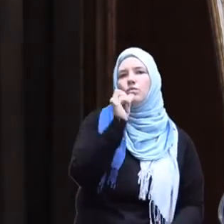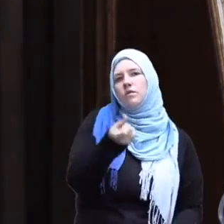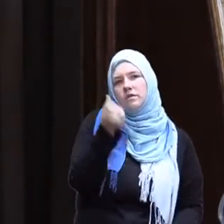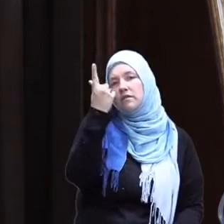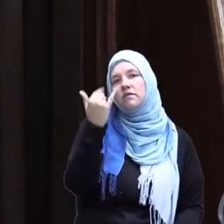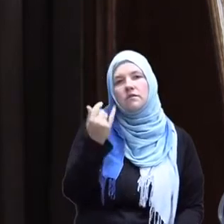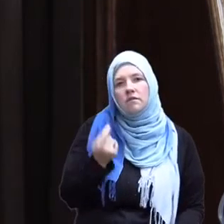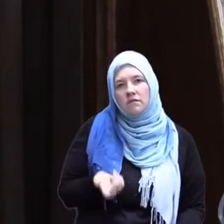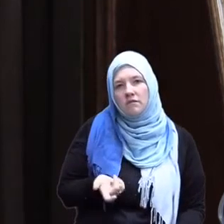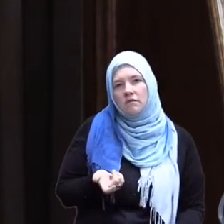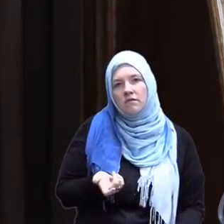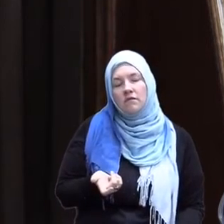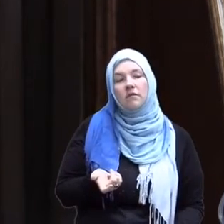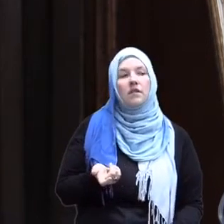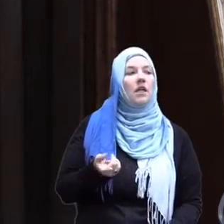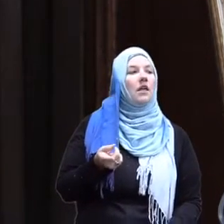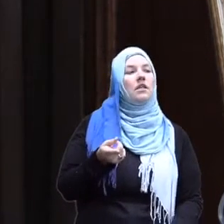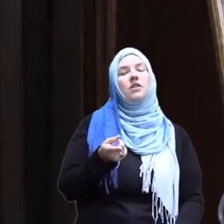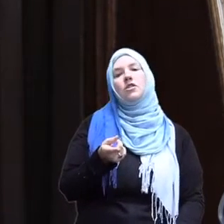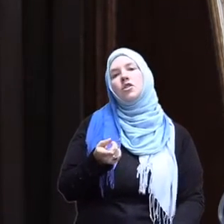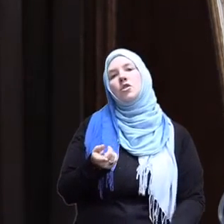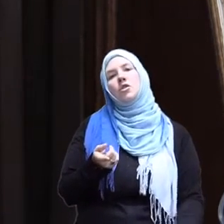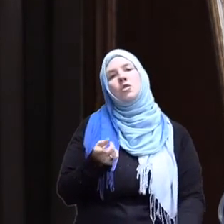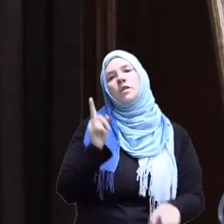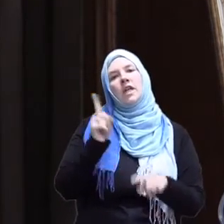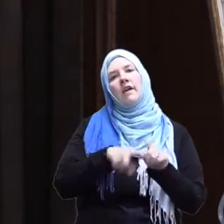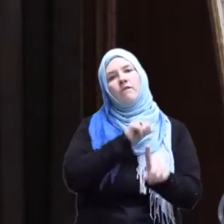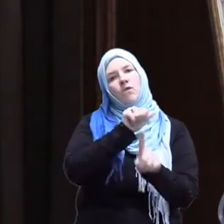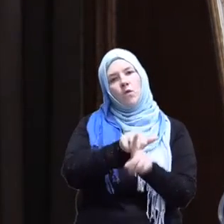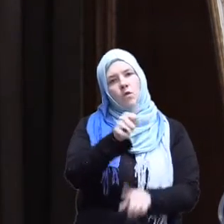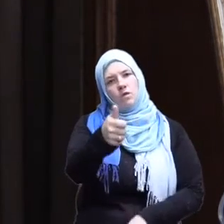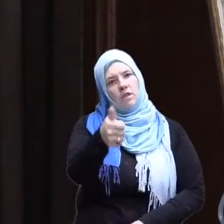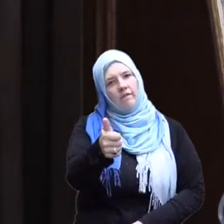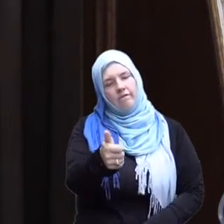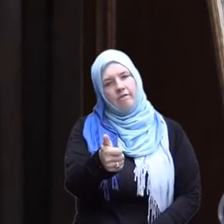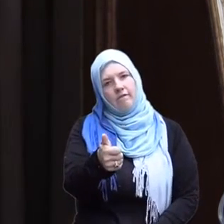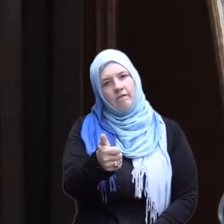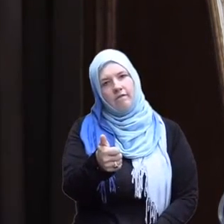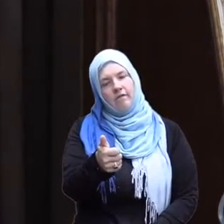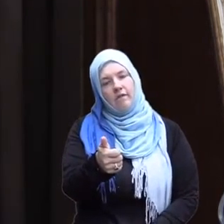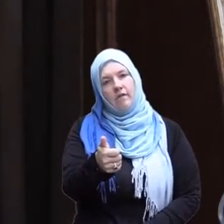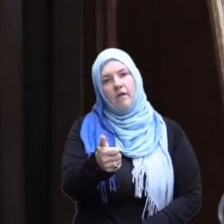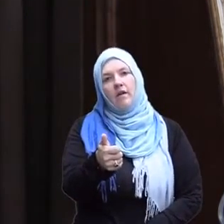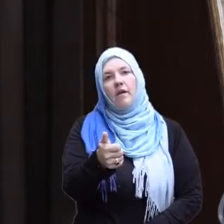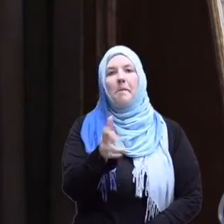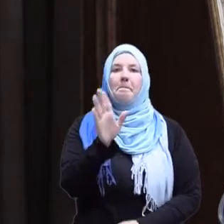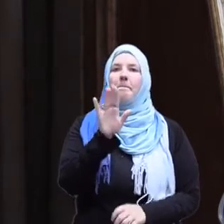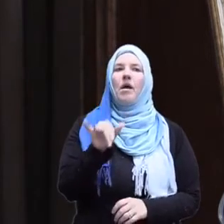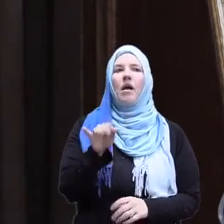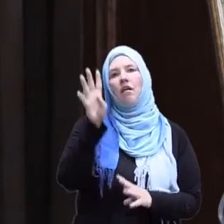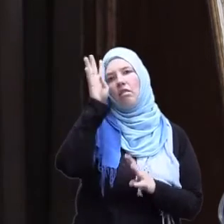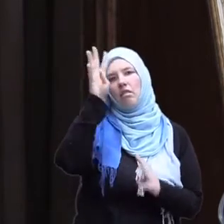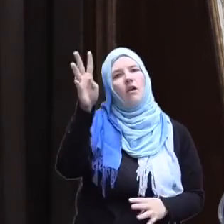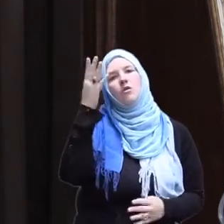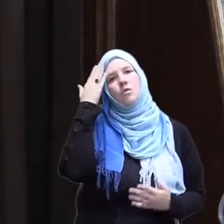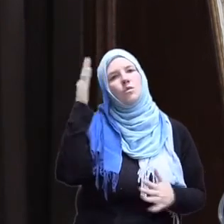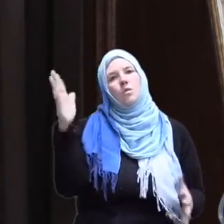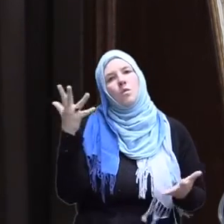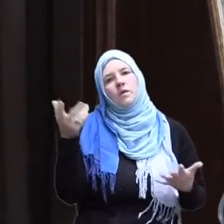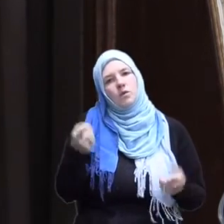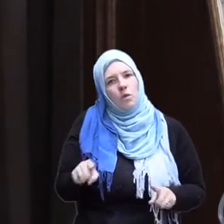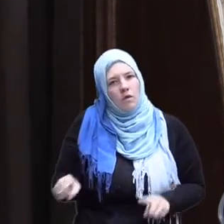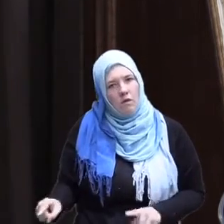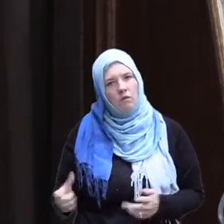it. And you cannot deceive yourself by pretending that you don't know what is going